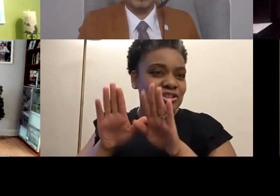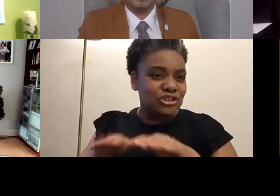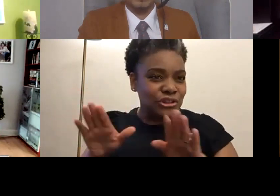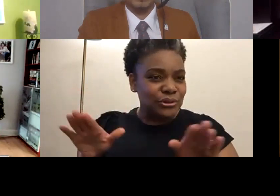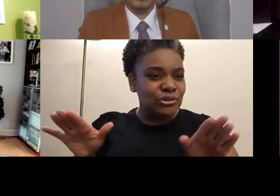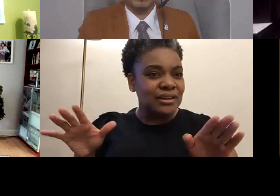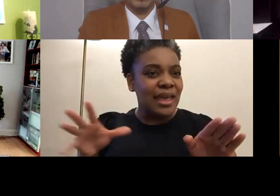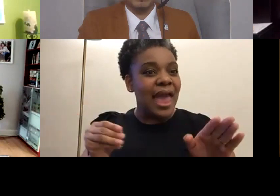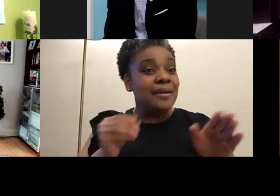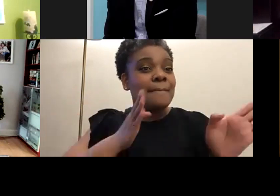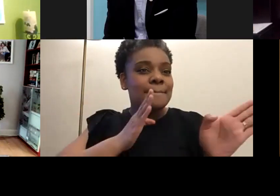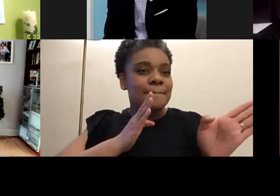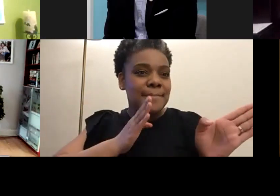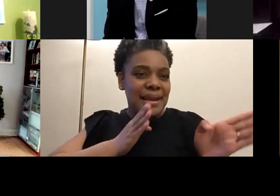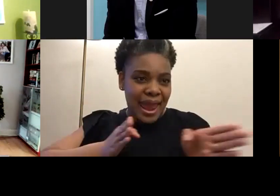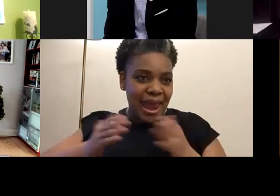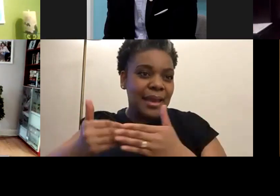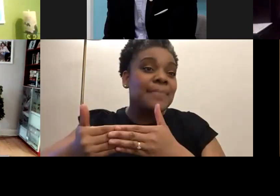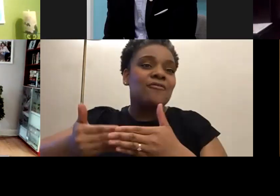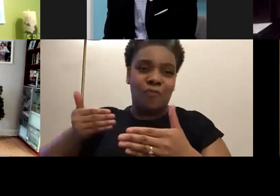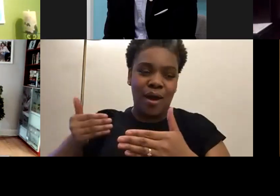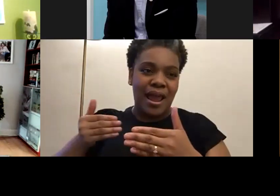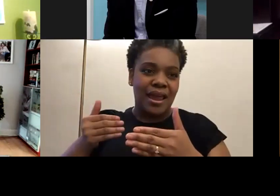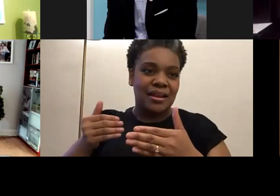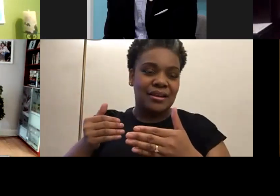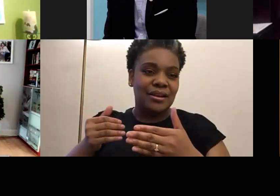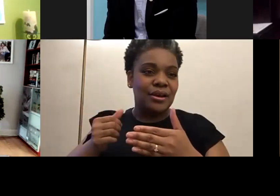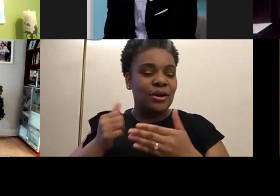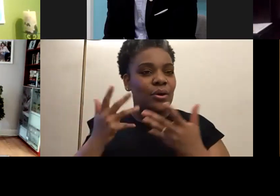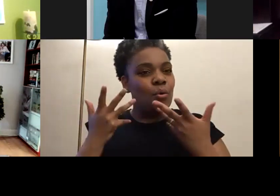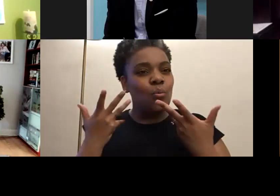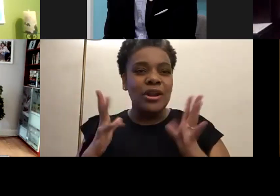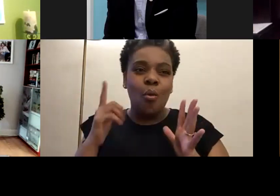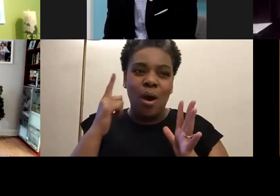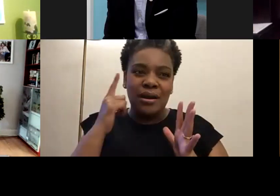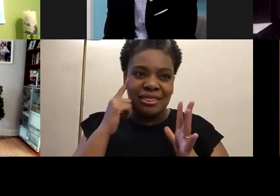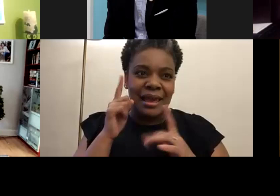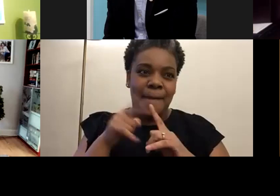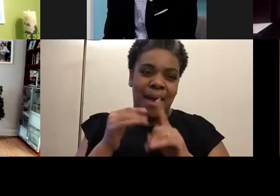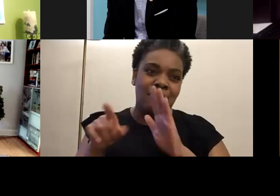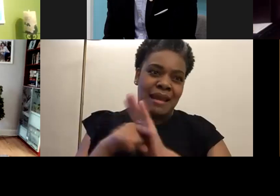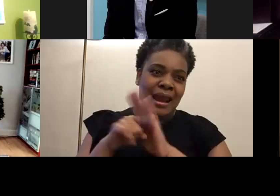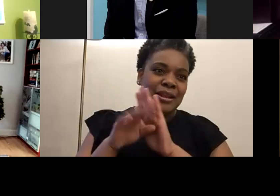of planning ahead, right? We don't want to think of our kids in these situations, but unfortunately we have to.